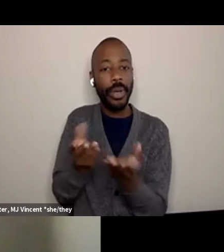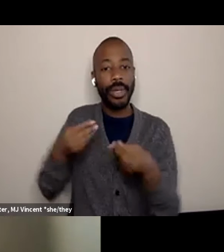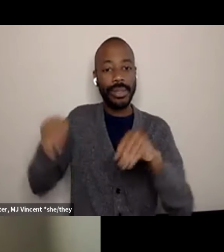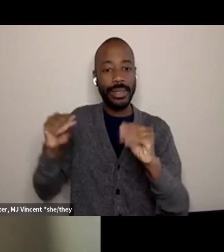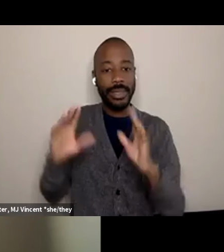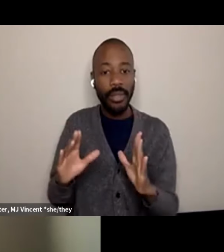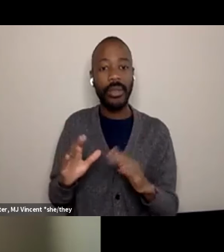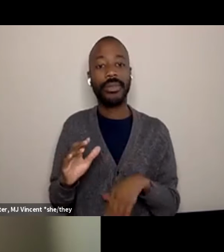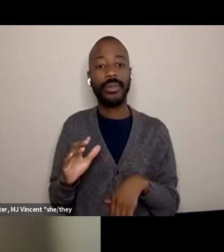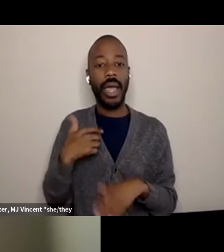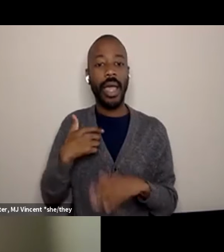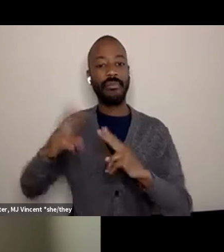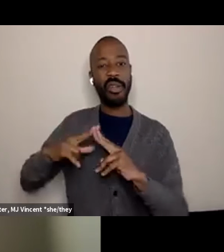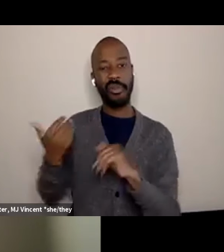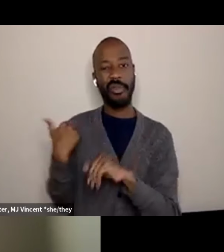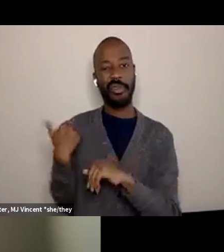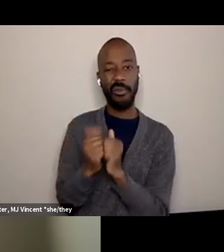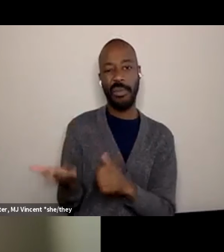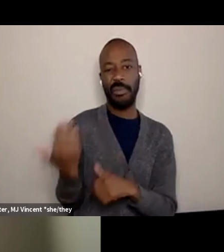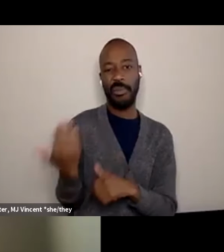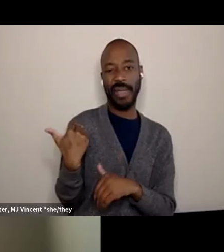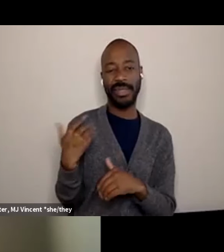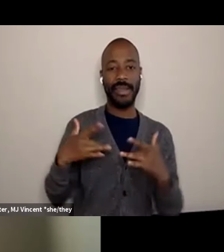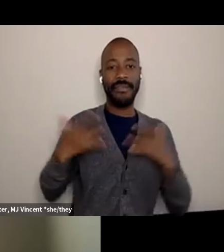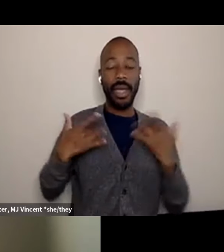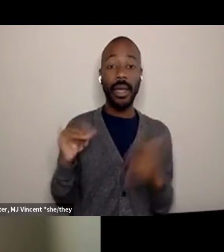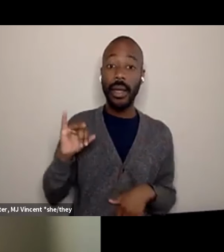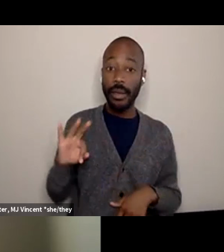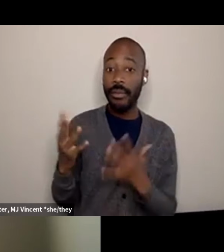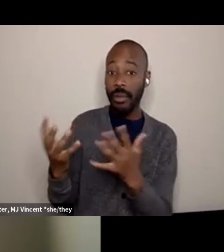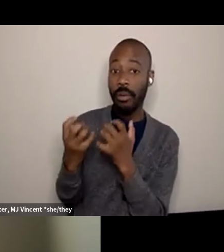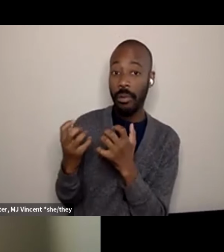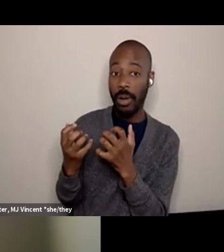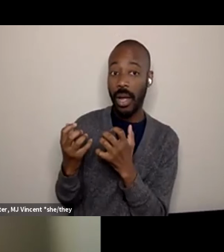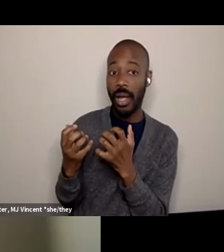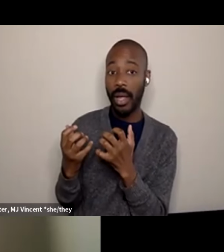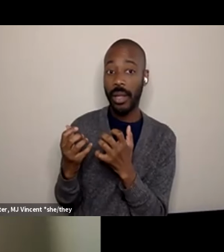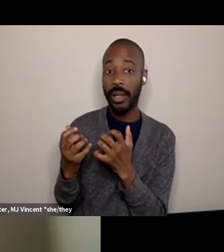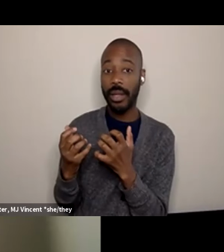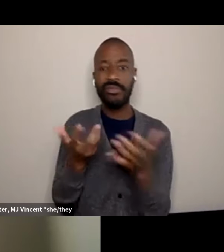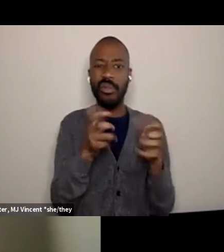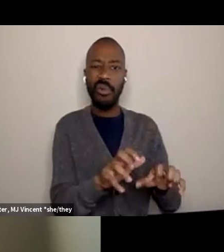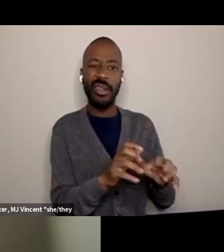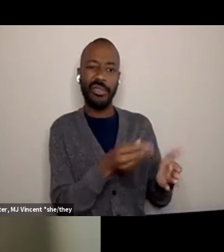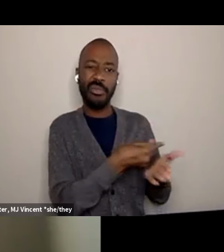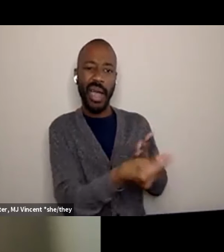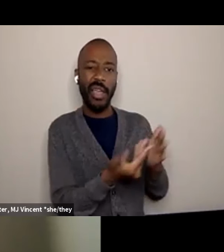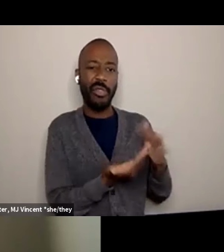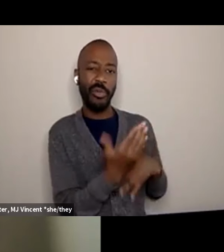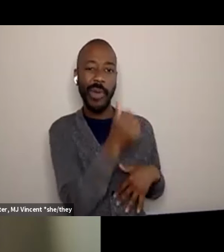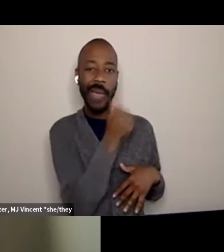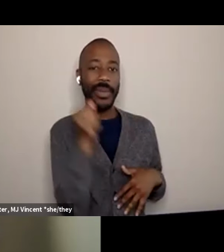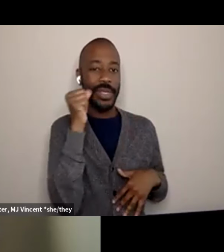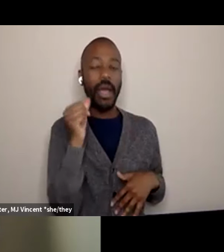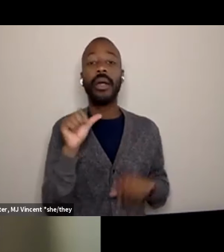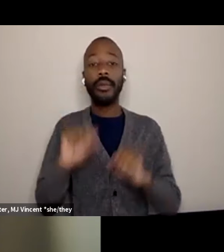on some past events. But if there are folks who want to get the book and would prefer not to purchase it through Amazon or something like that, you can purchase